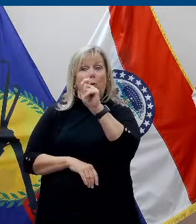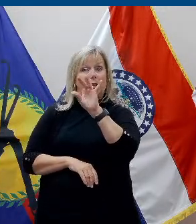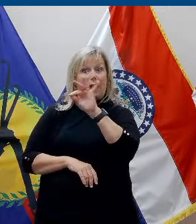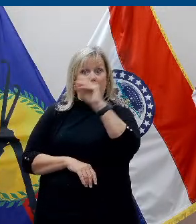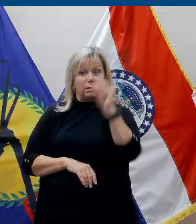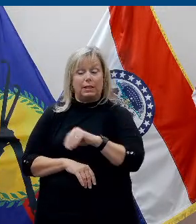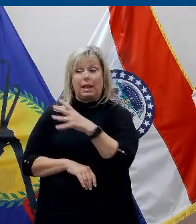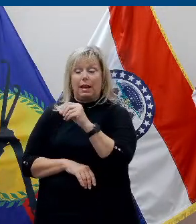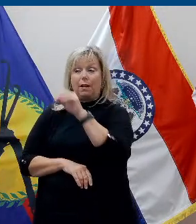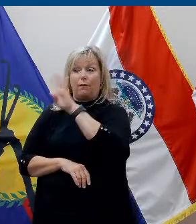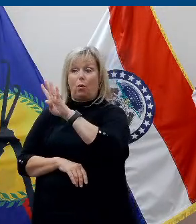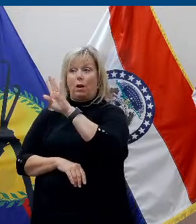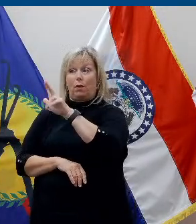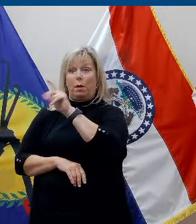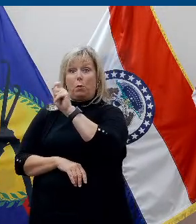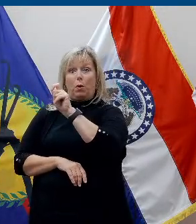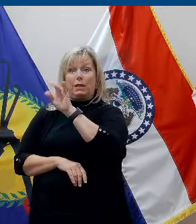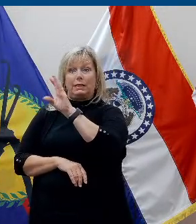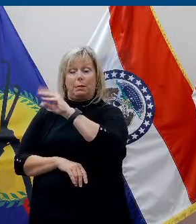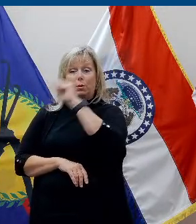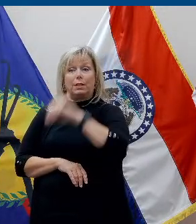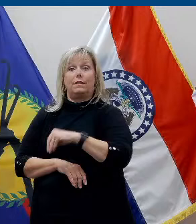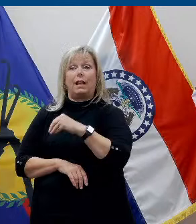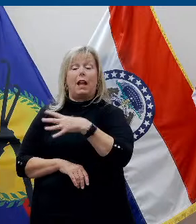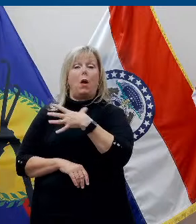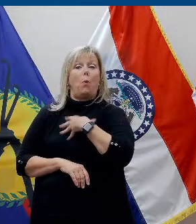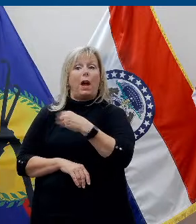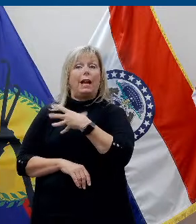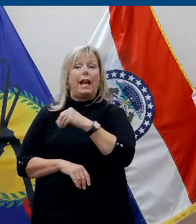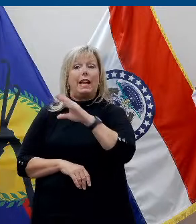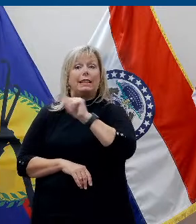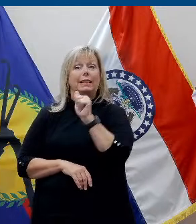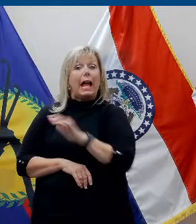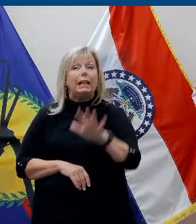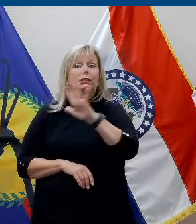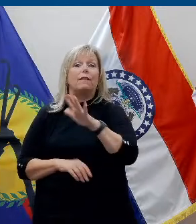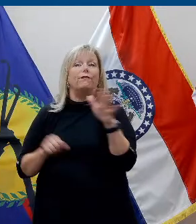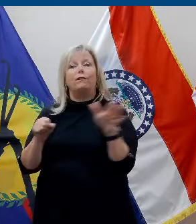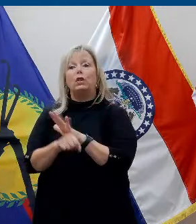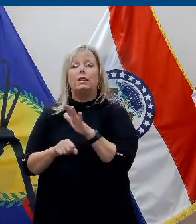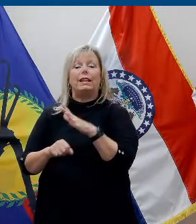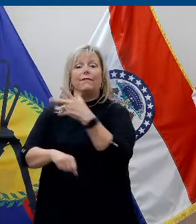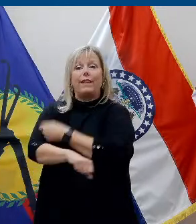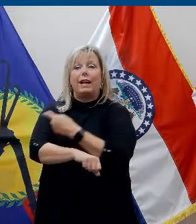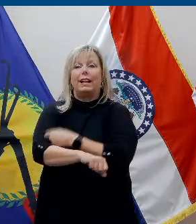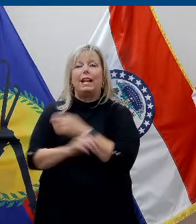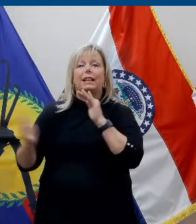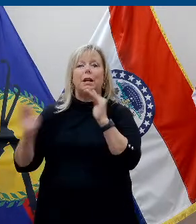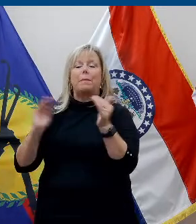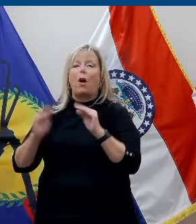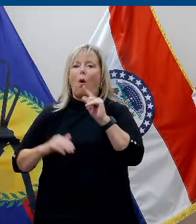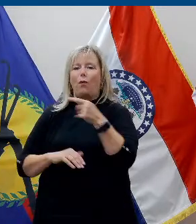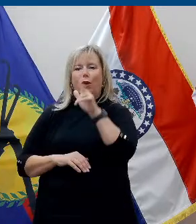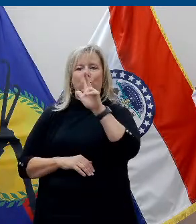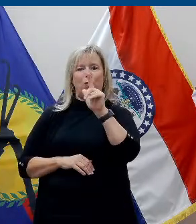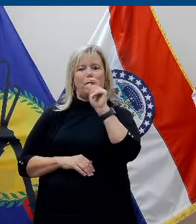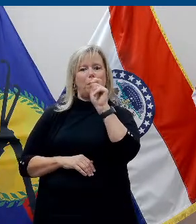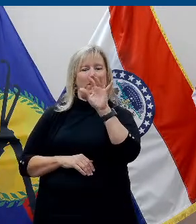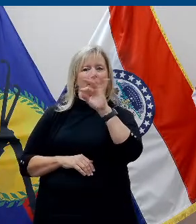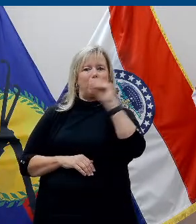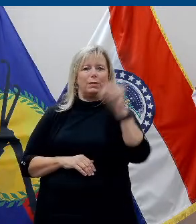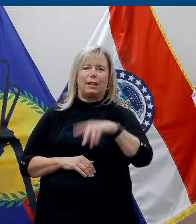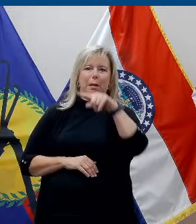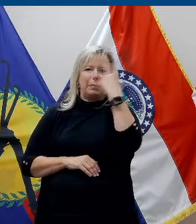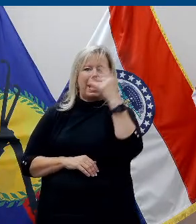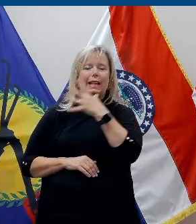43.9% and 43.3% of Asian and white Caucasian residents are fully vaccinated, compared with only 23.9% of our